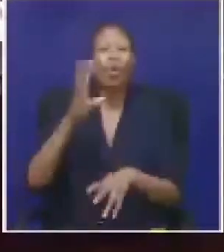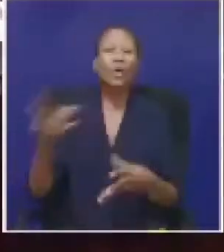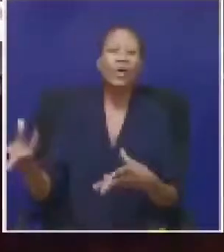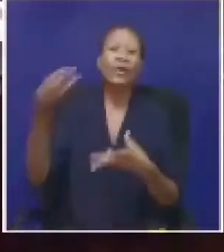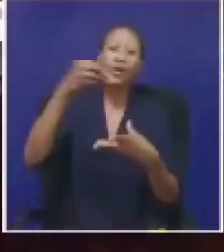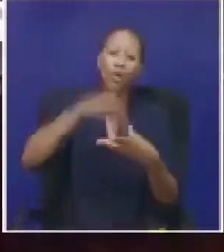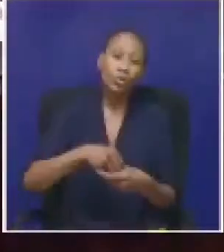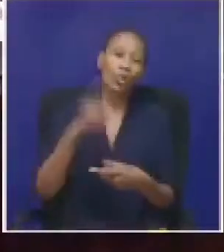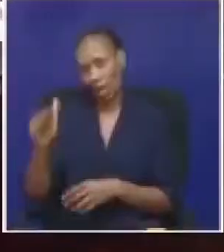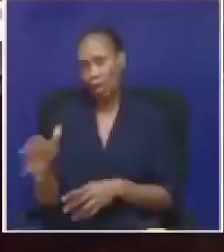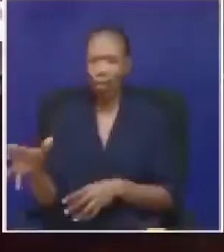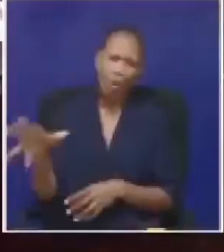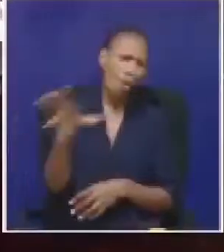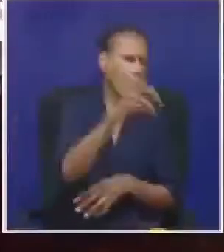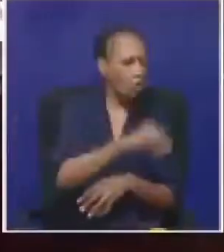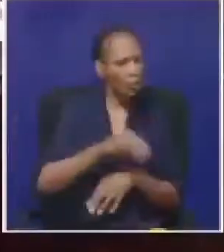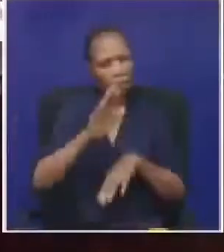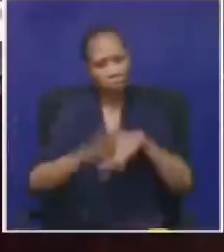a single coordinated